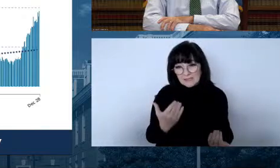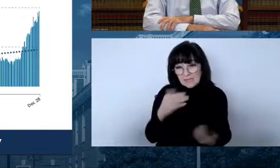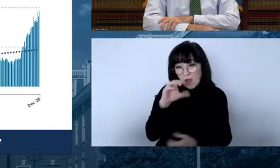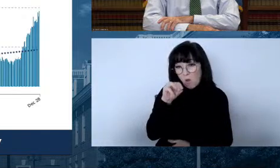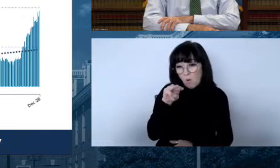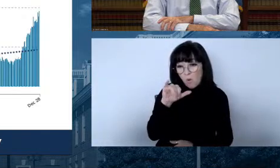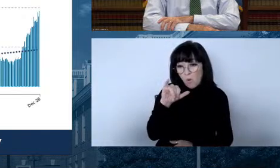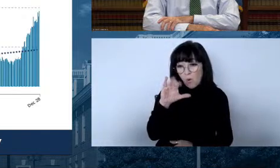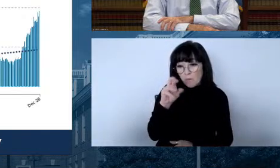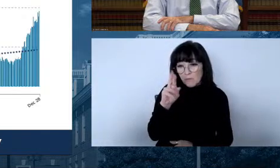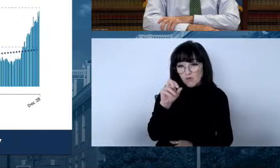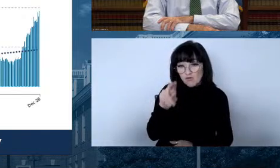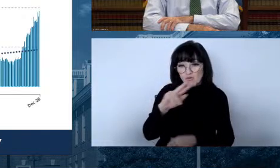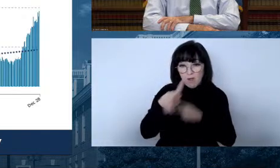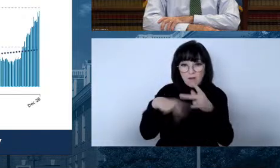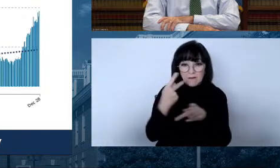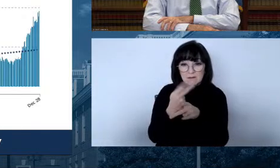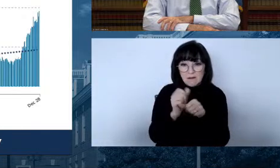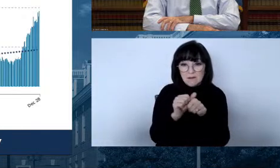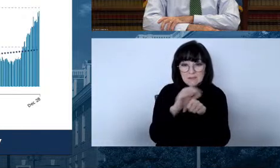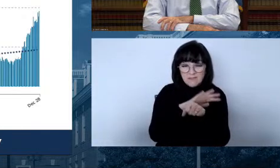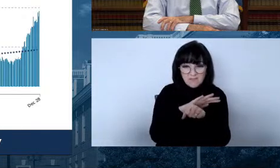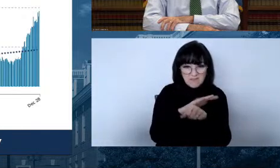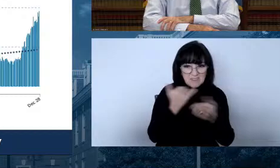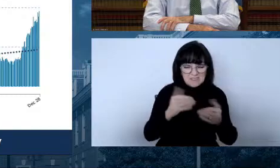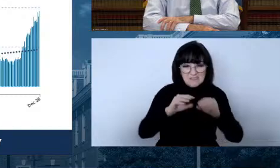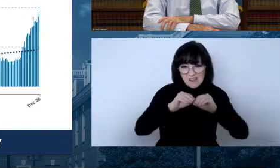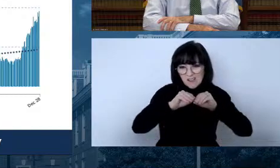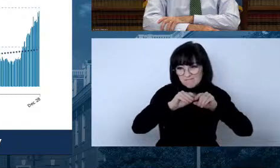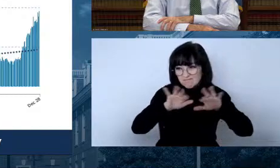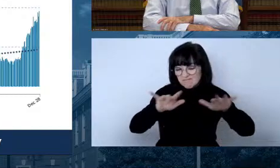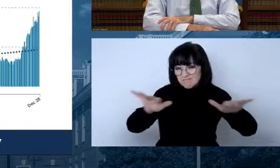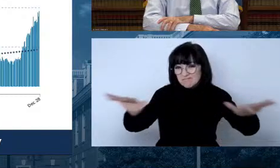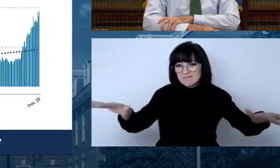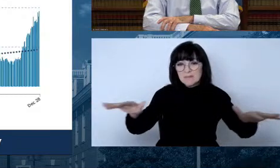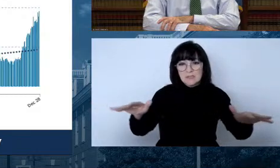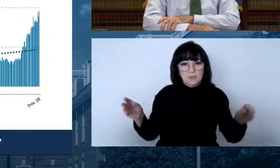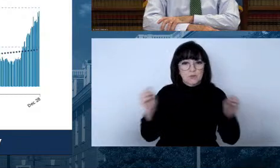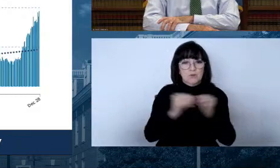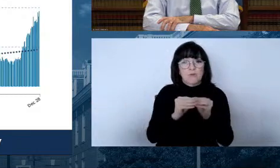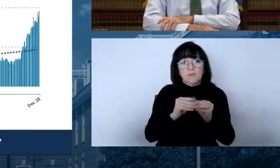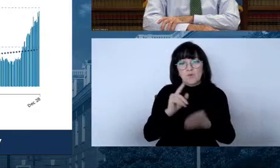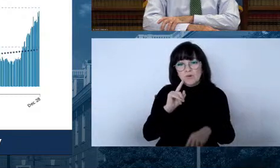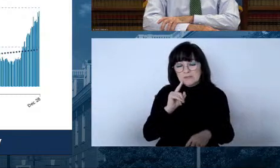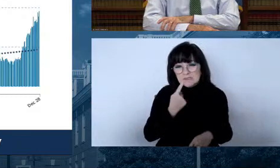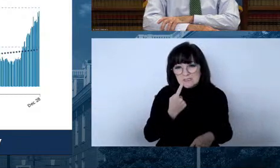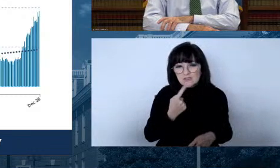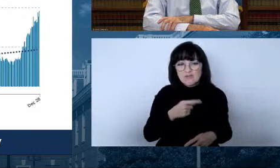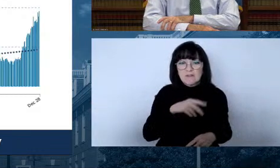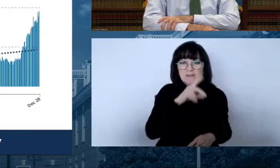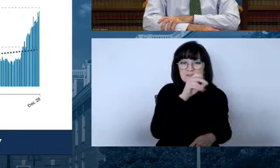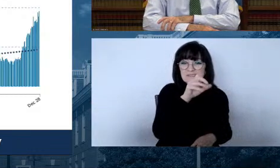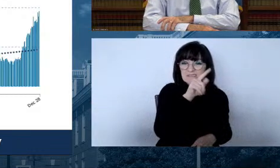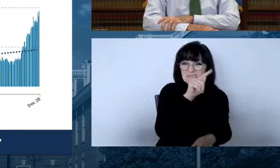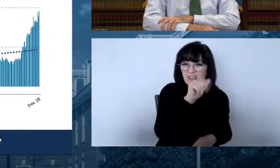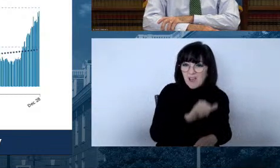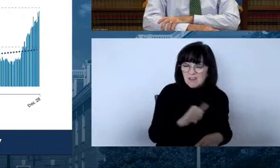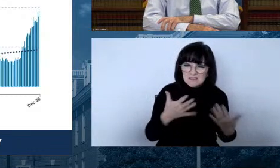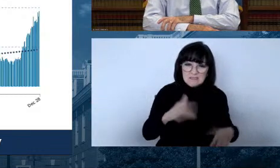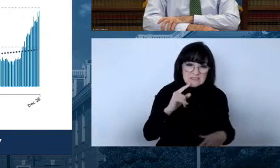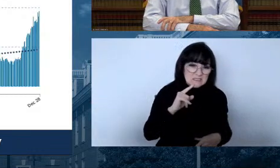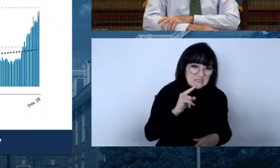state. Delta still predominant and more serious. And so we need everybody to follow